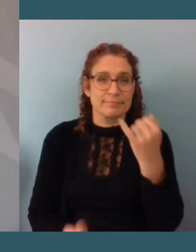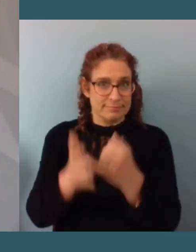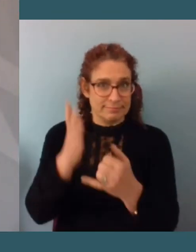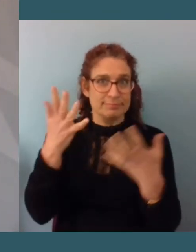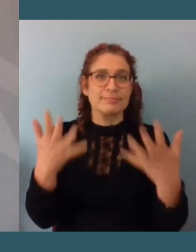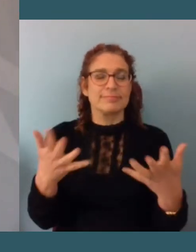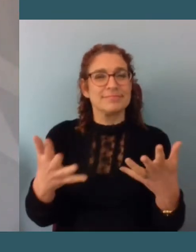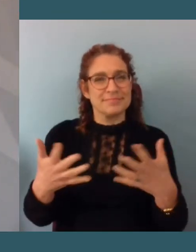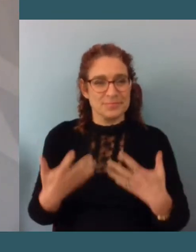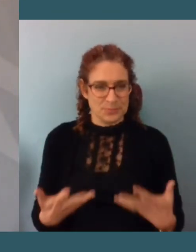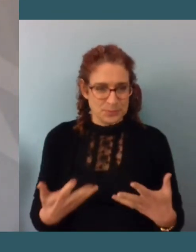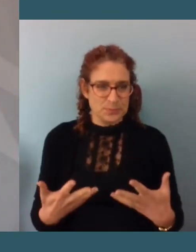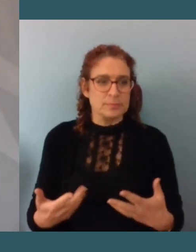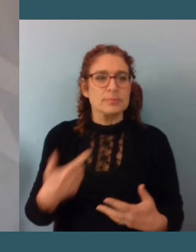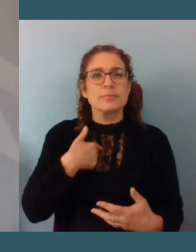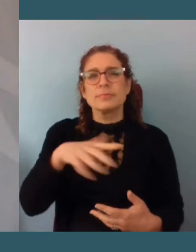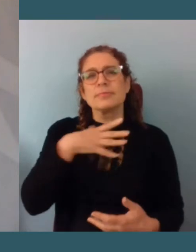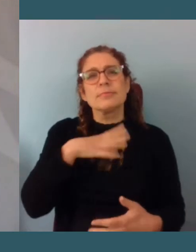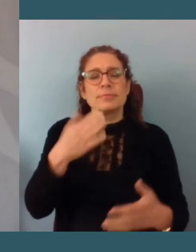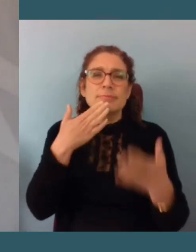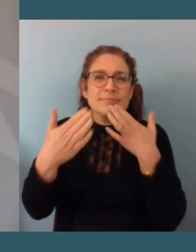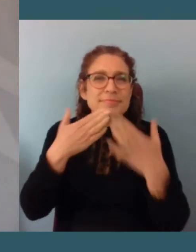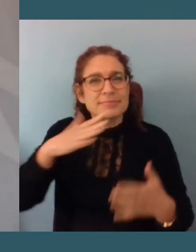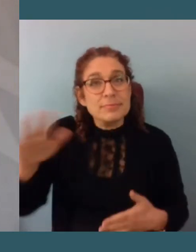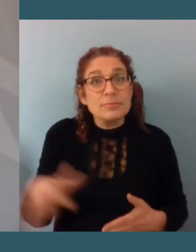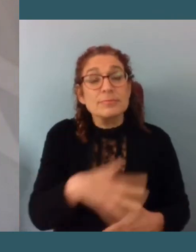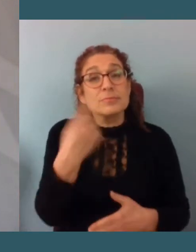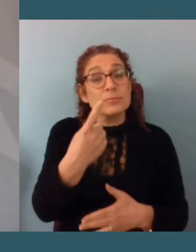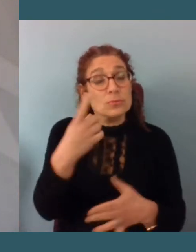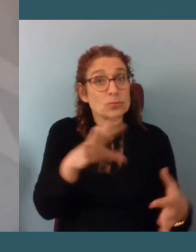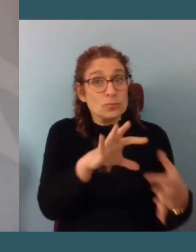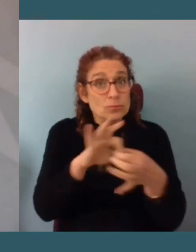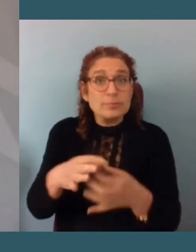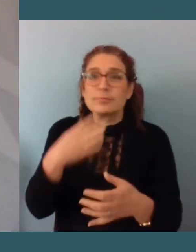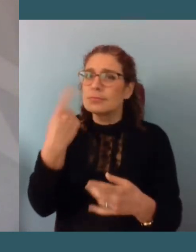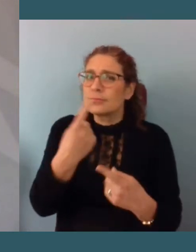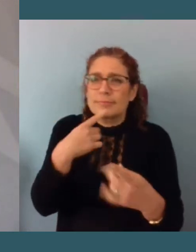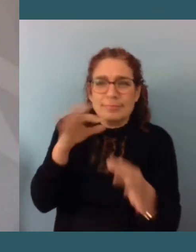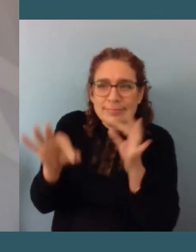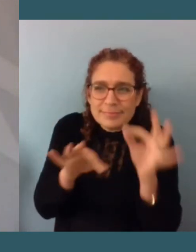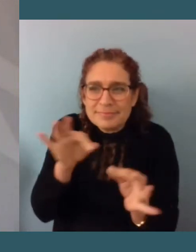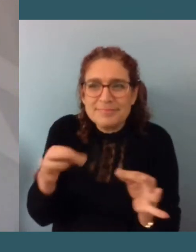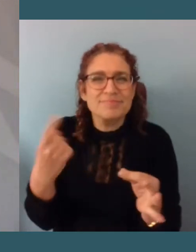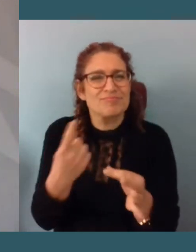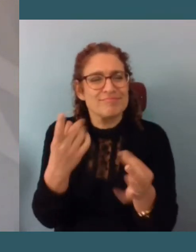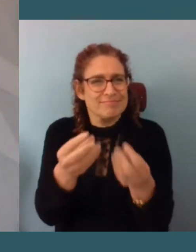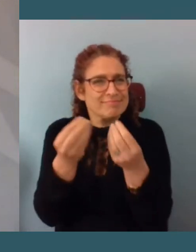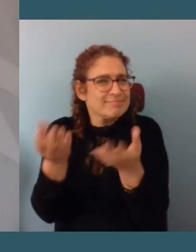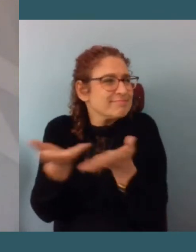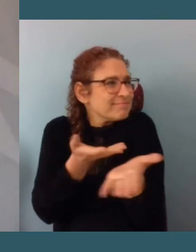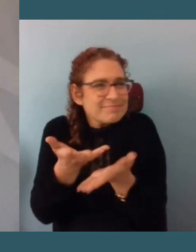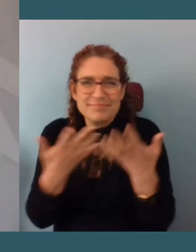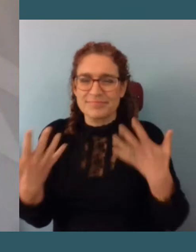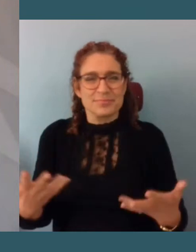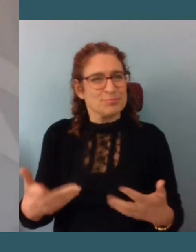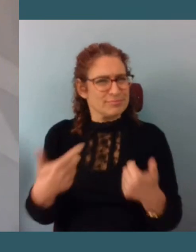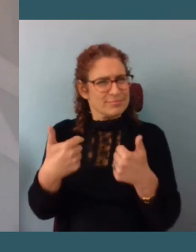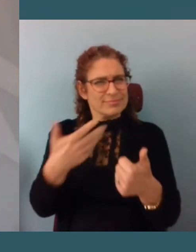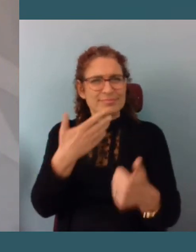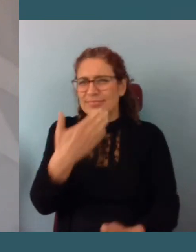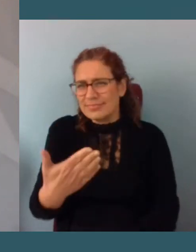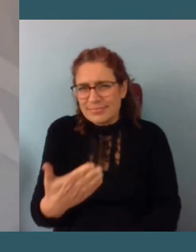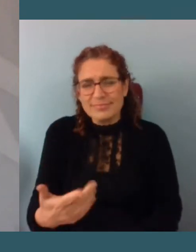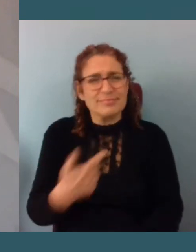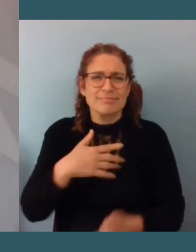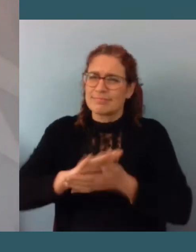today. Thank you for everyone that's joining, asking your questions and being interactive in the day. It's been a pleasure having